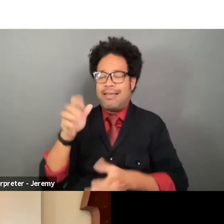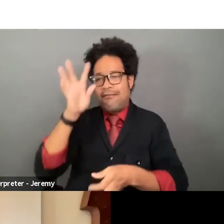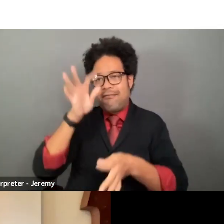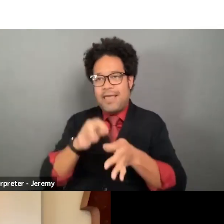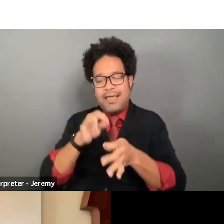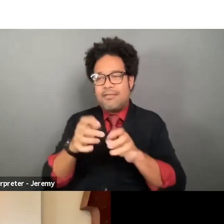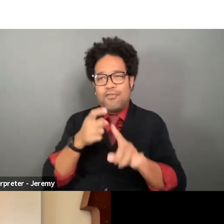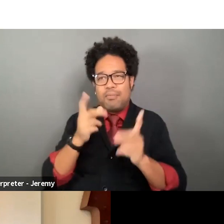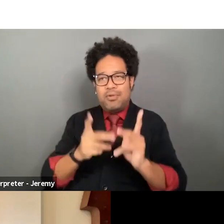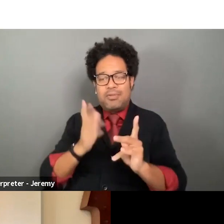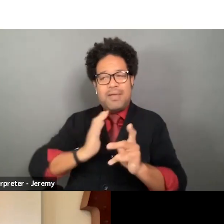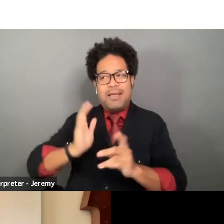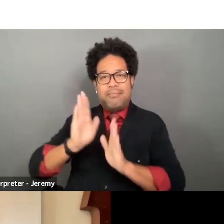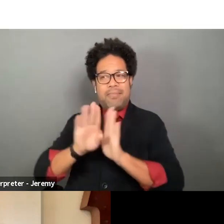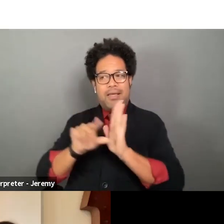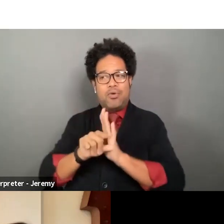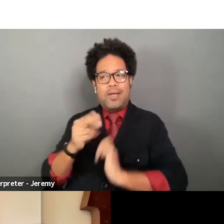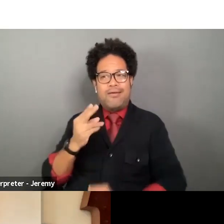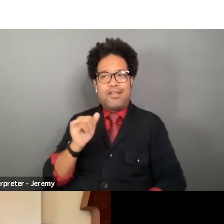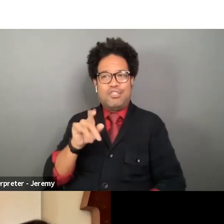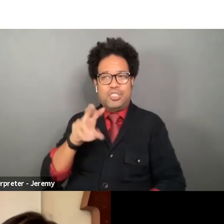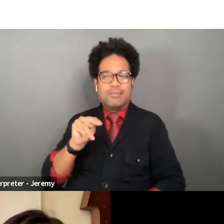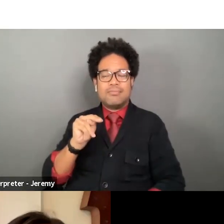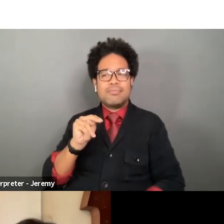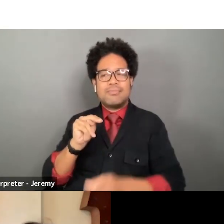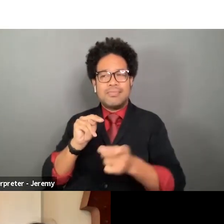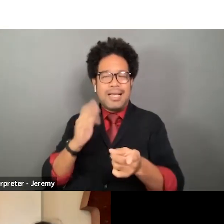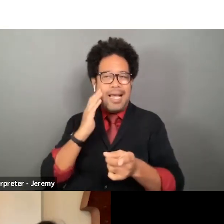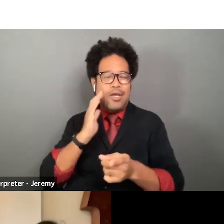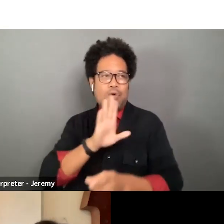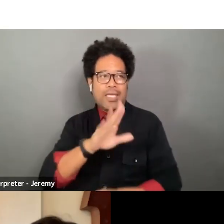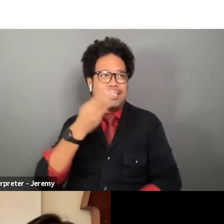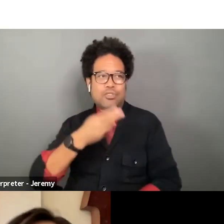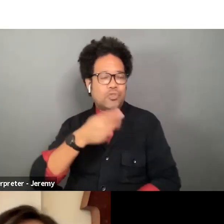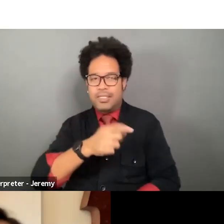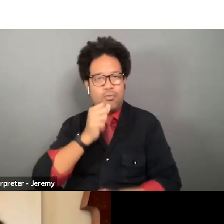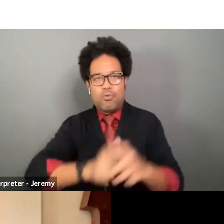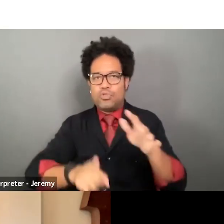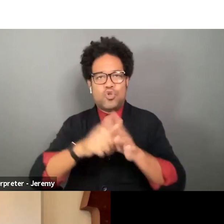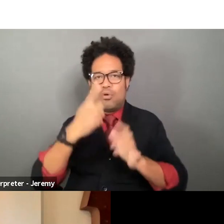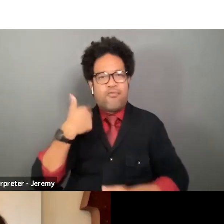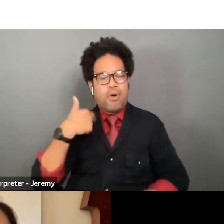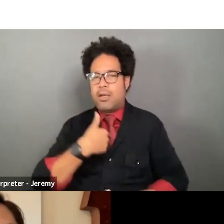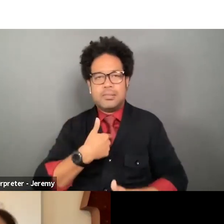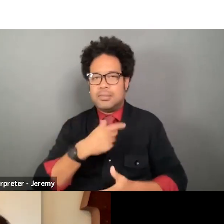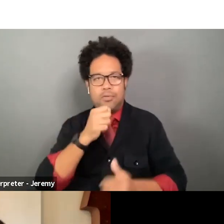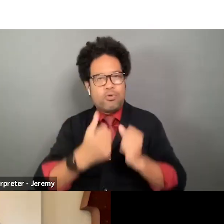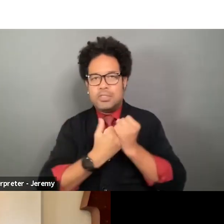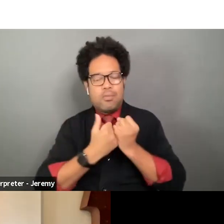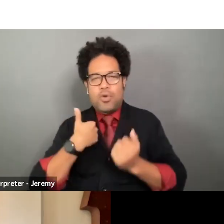Haitian descent, and knowing about his history, that he was going to show up for us in the way that I needed. I had no faith in